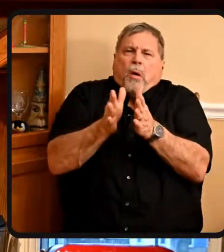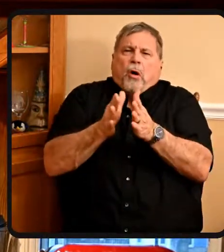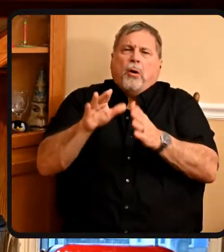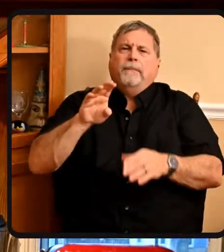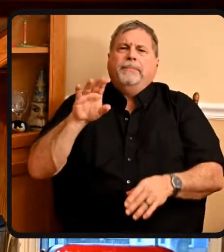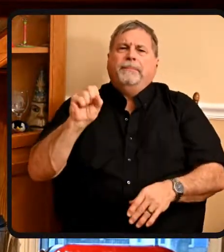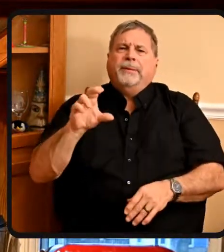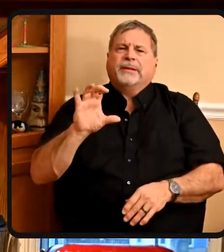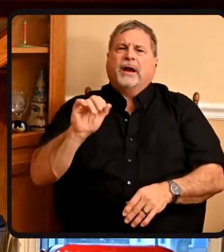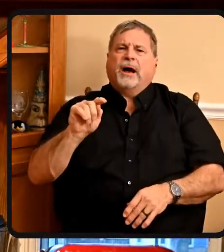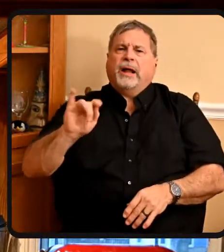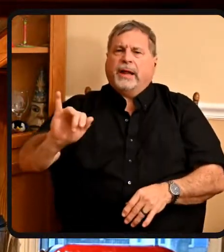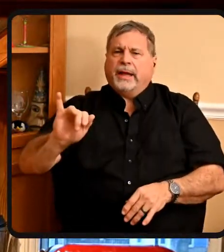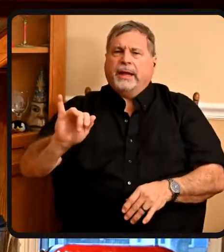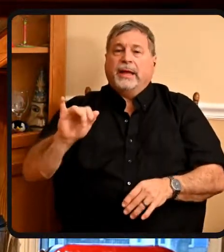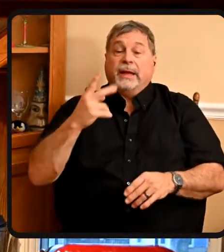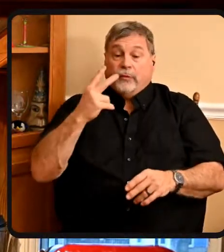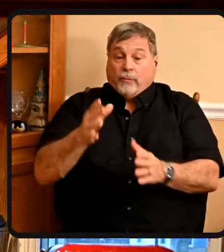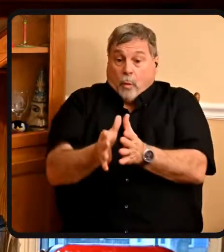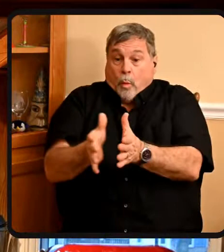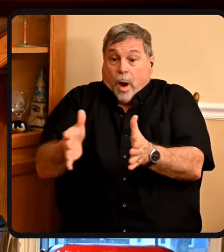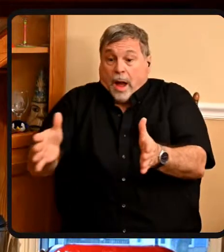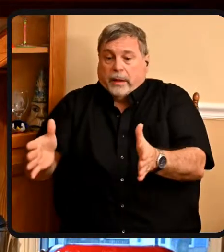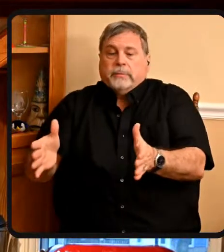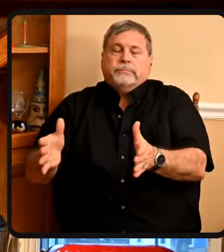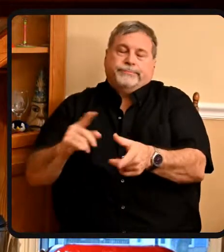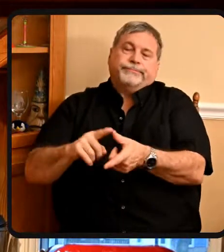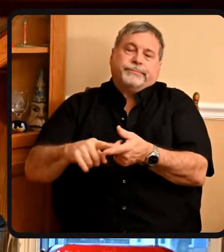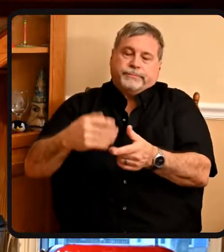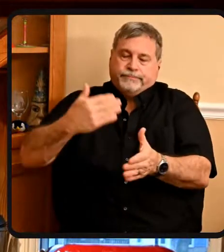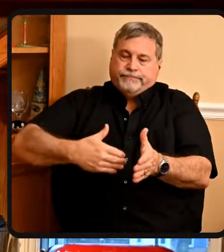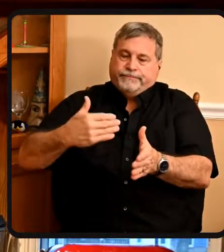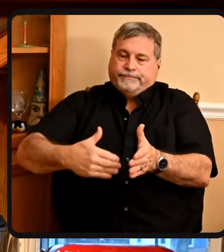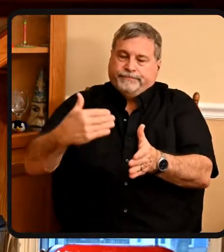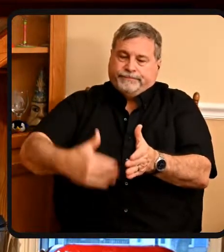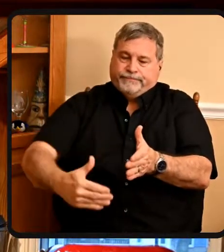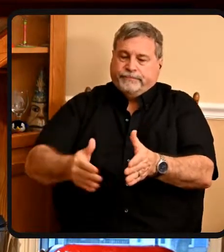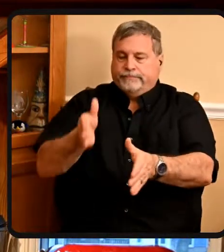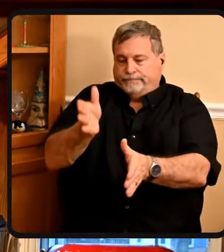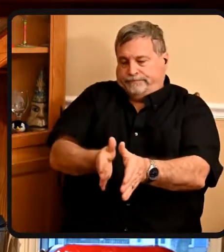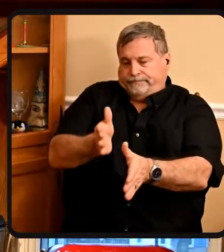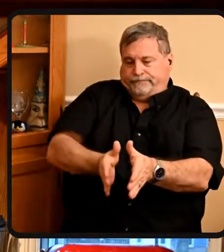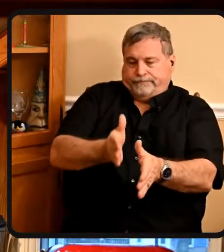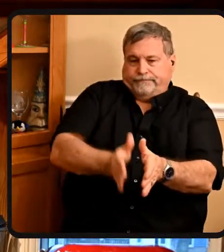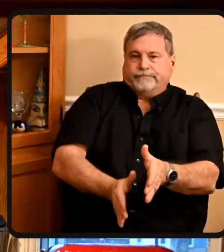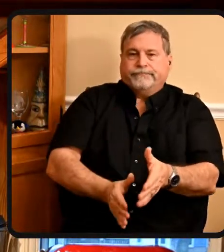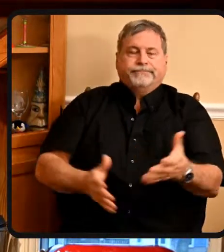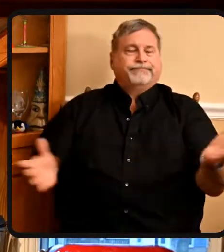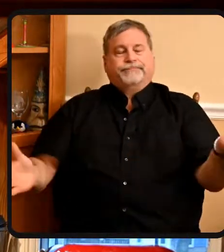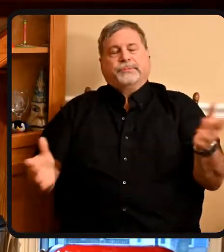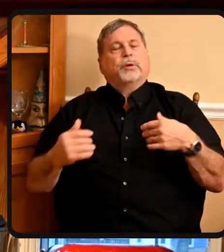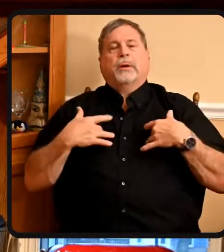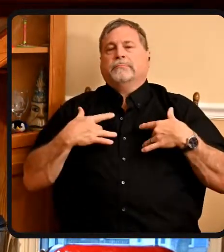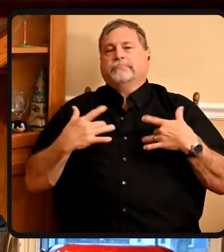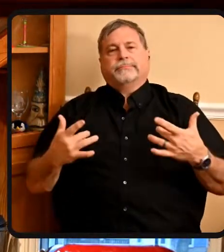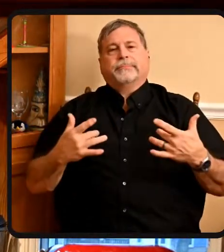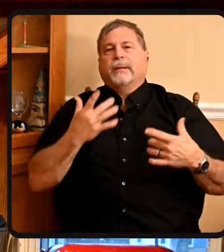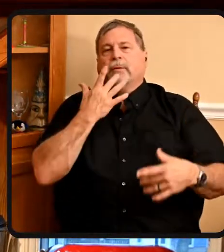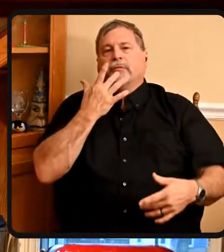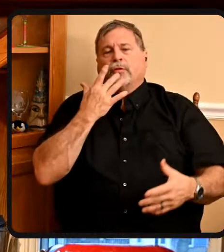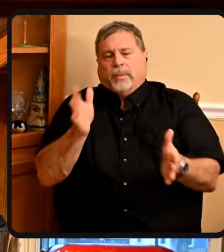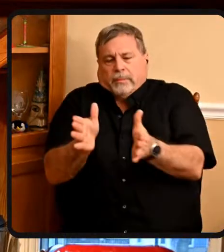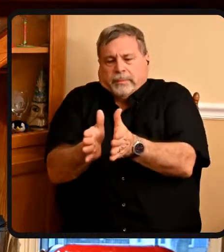smaller biscottis. So if you end up having those really wide biscottis, you'll end up having to cut them in half. So I just